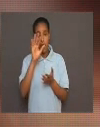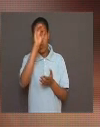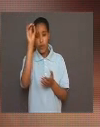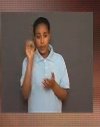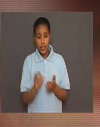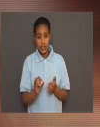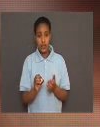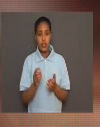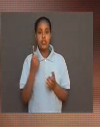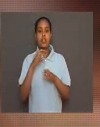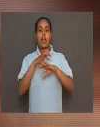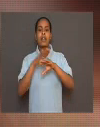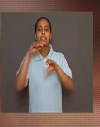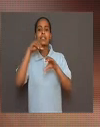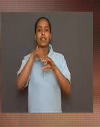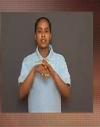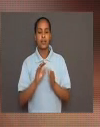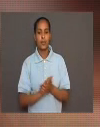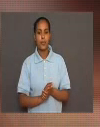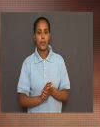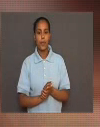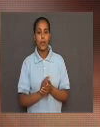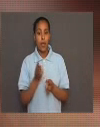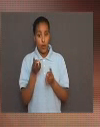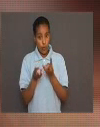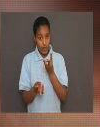45.5% of the Earth's crust by weight.